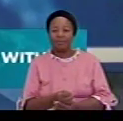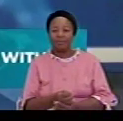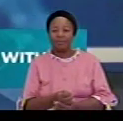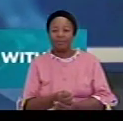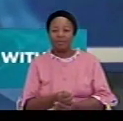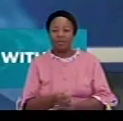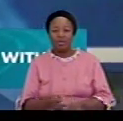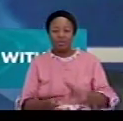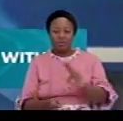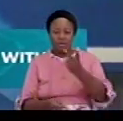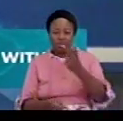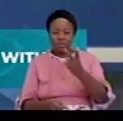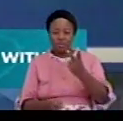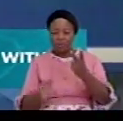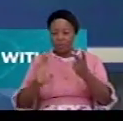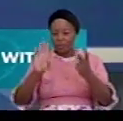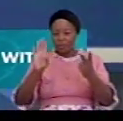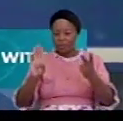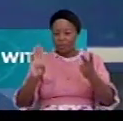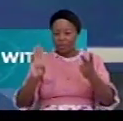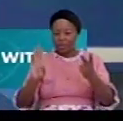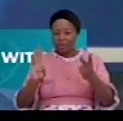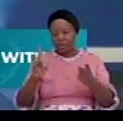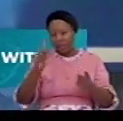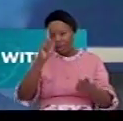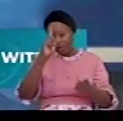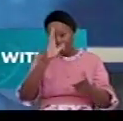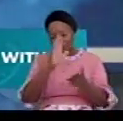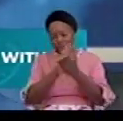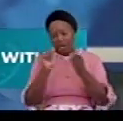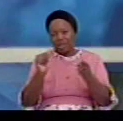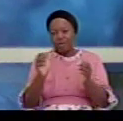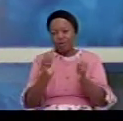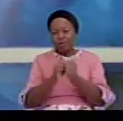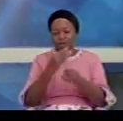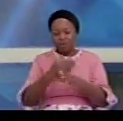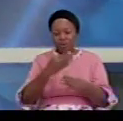Two, believe with absolute surrender.